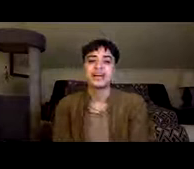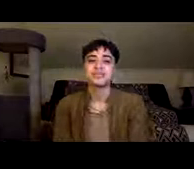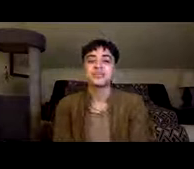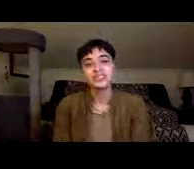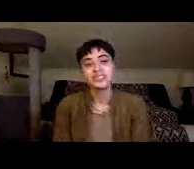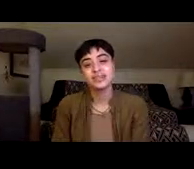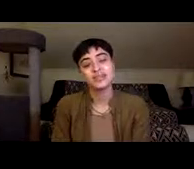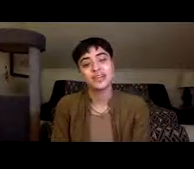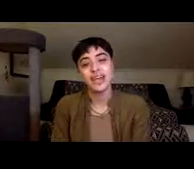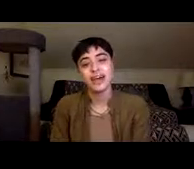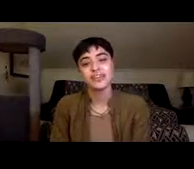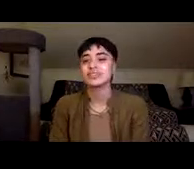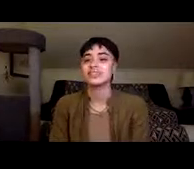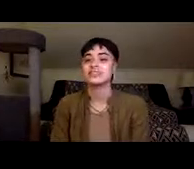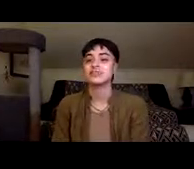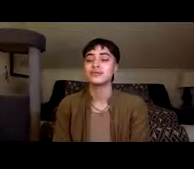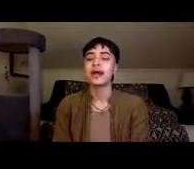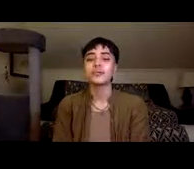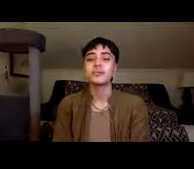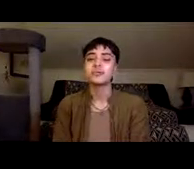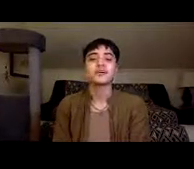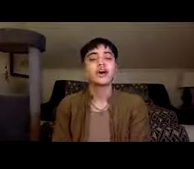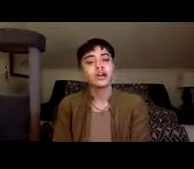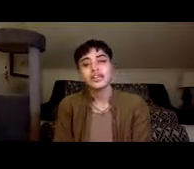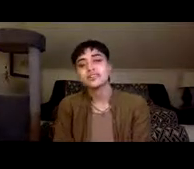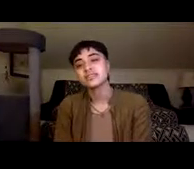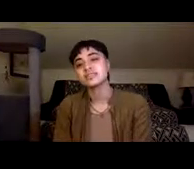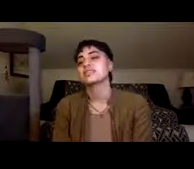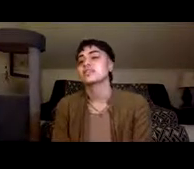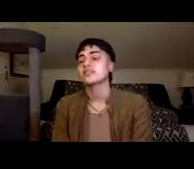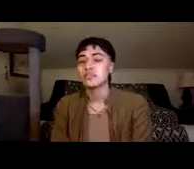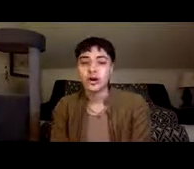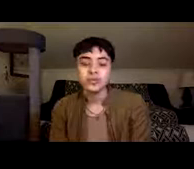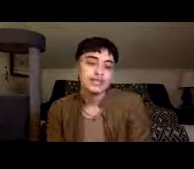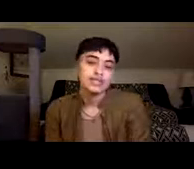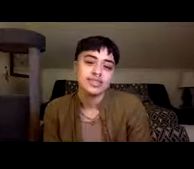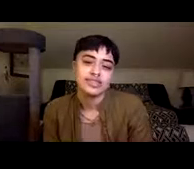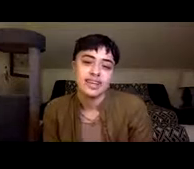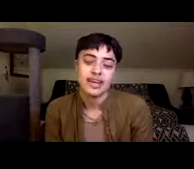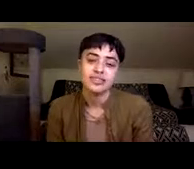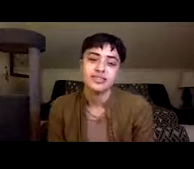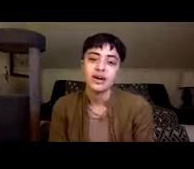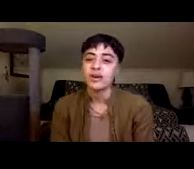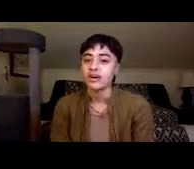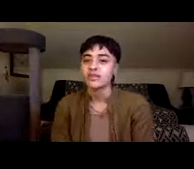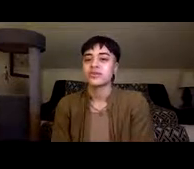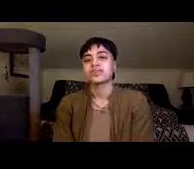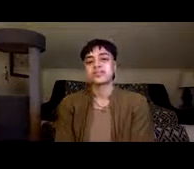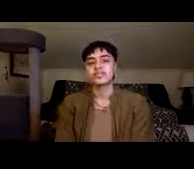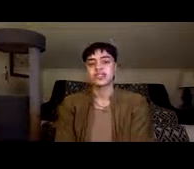My mission statement right now is to help artists, small businesses, and